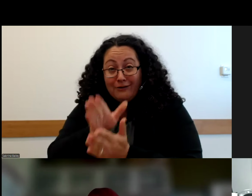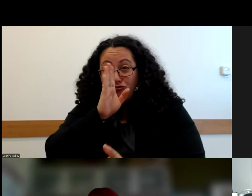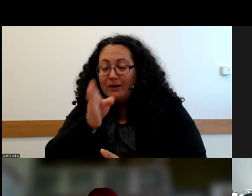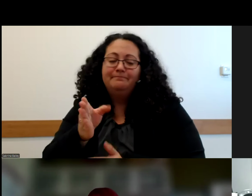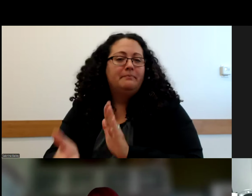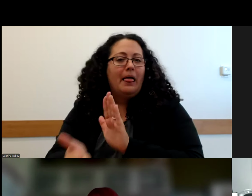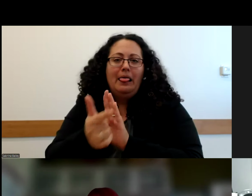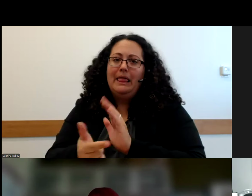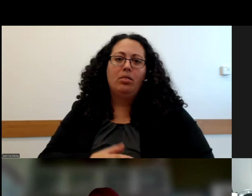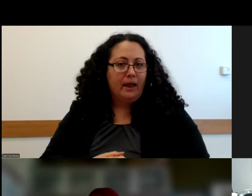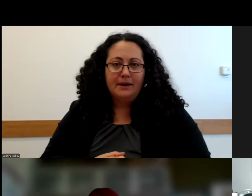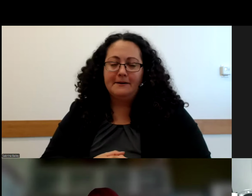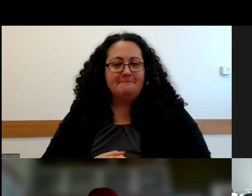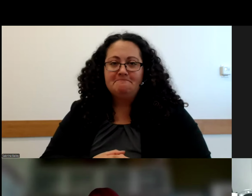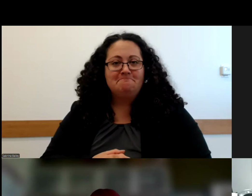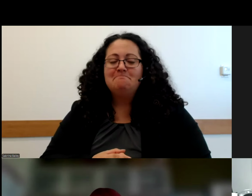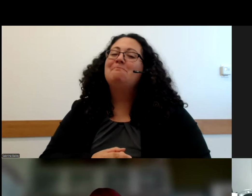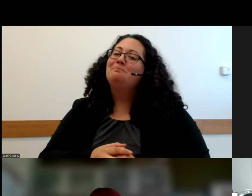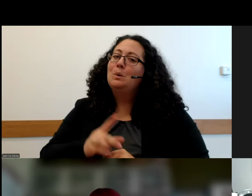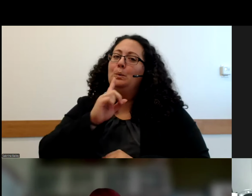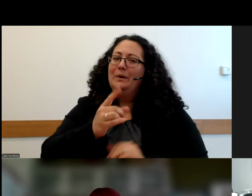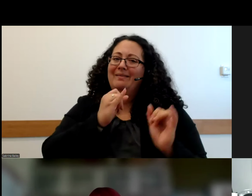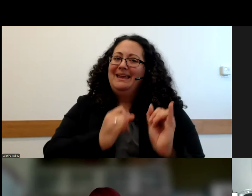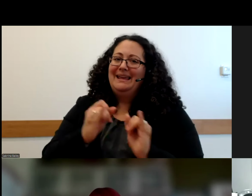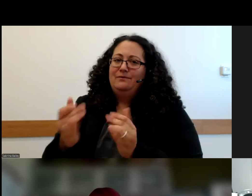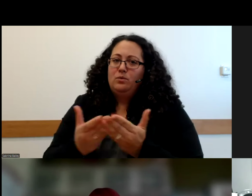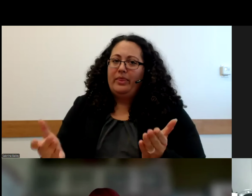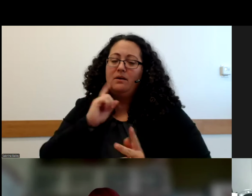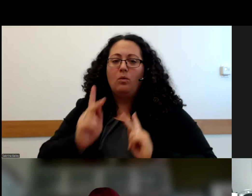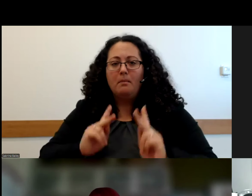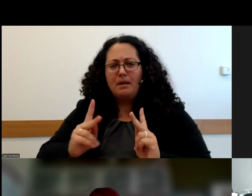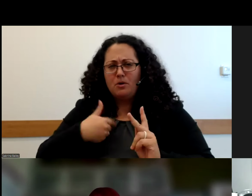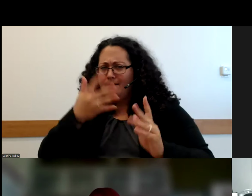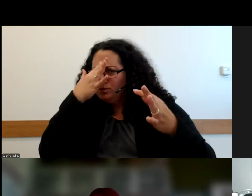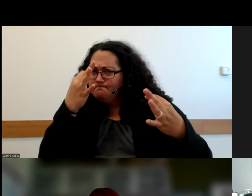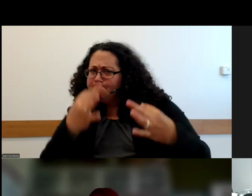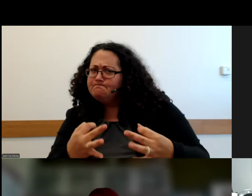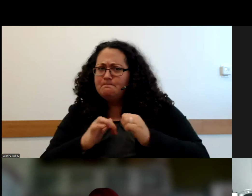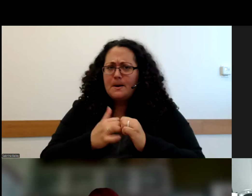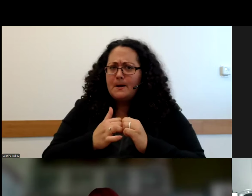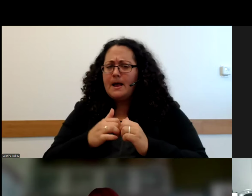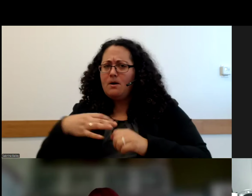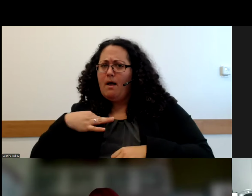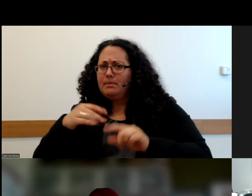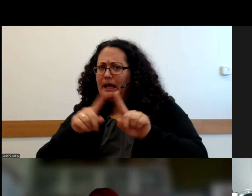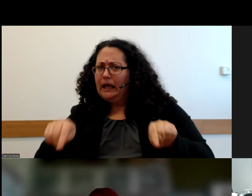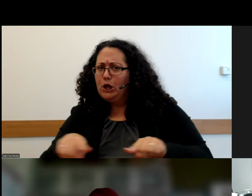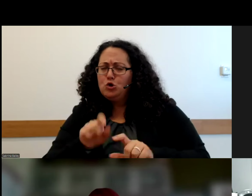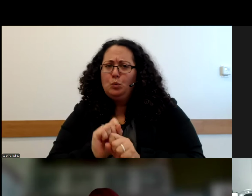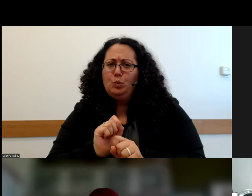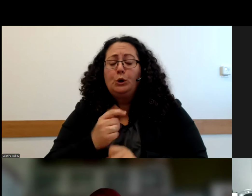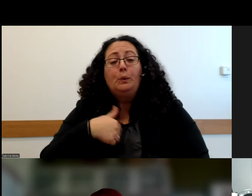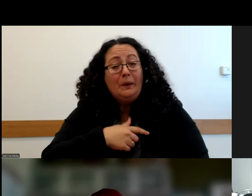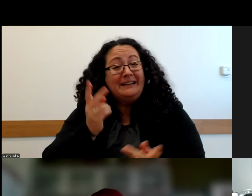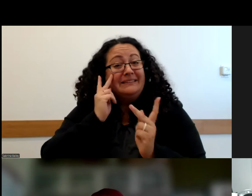illegal question. So we, you know, this is really an individual thing for people to have to decide on an application. We have